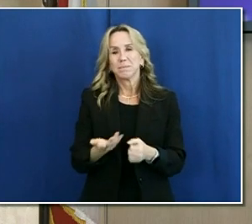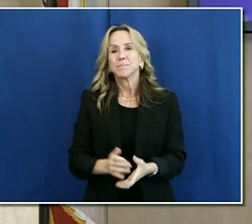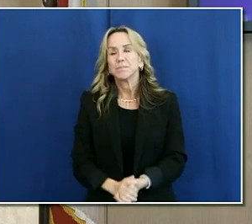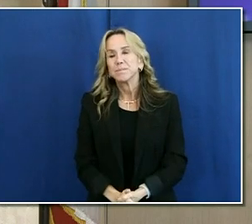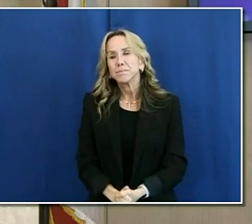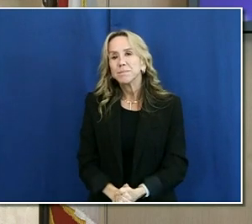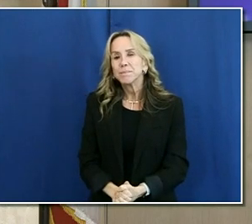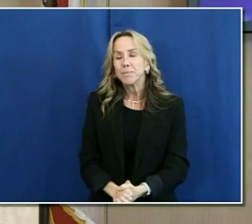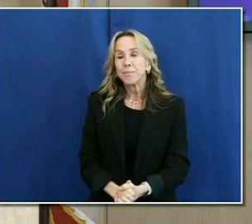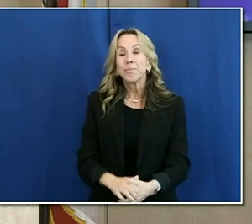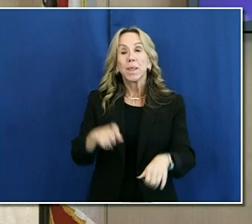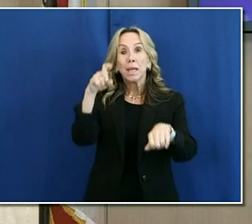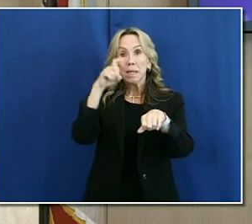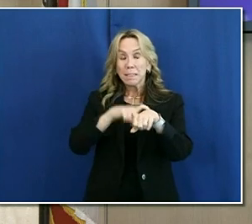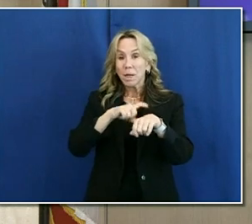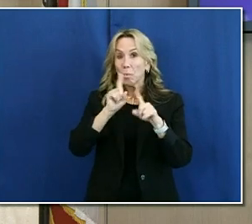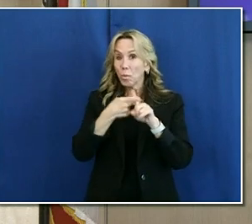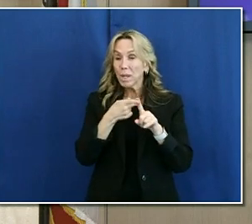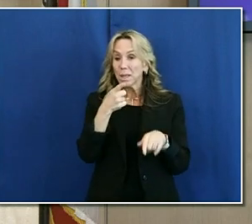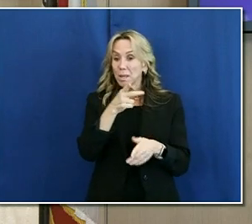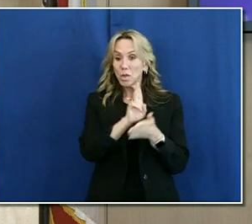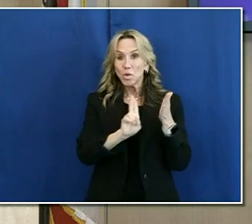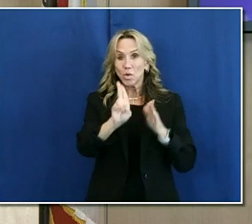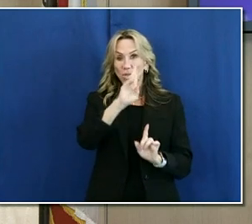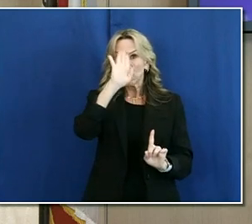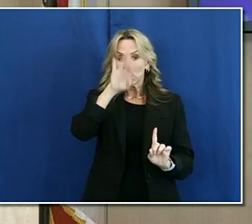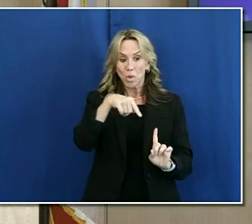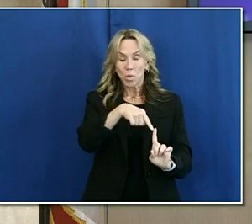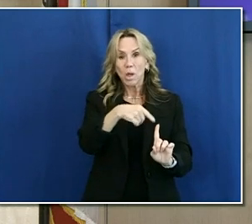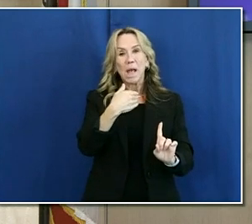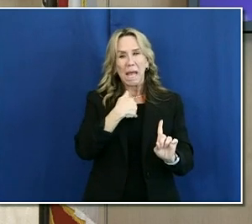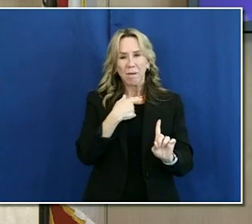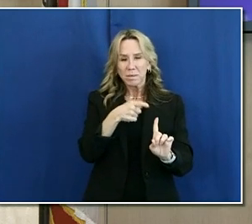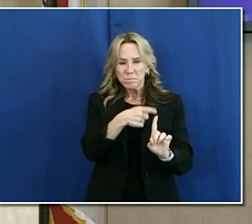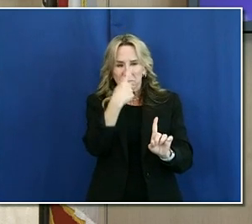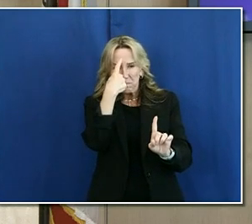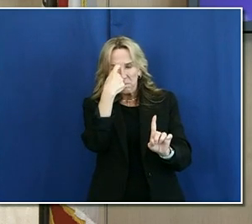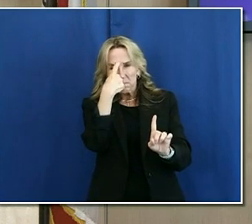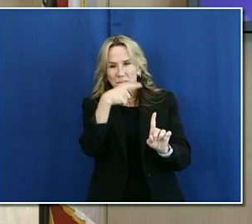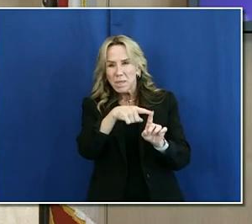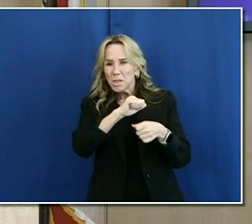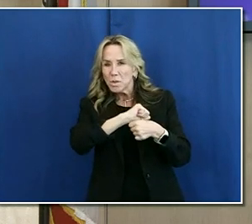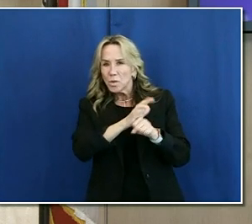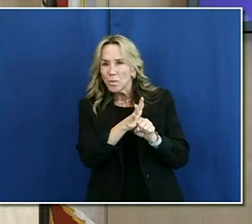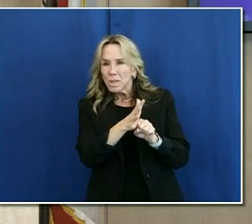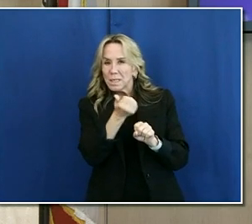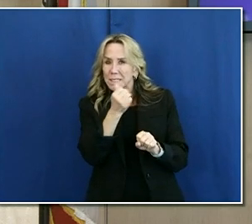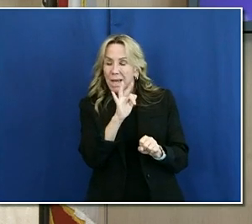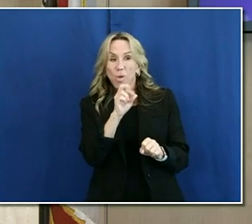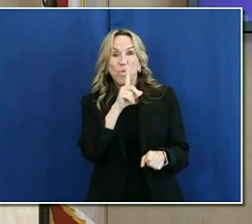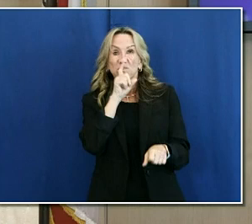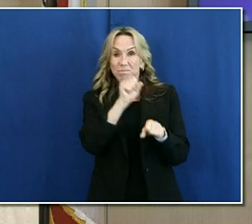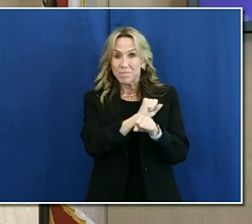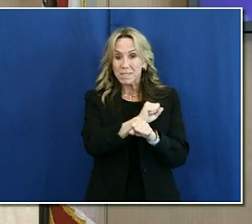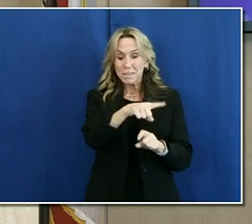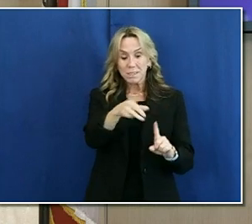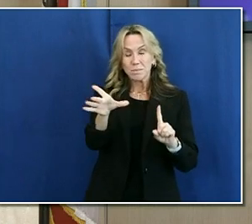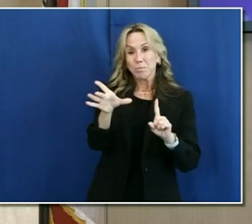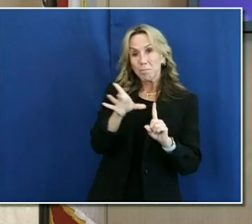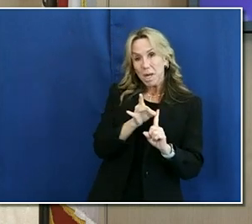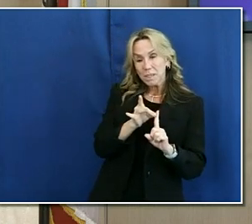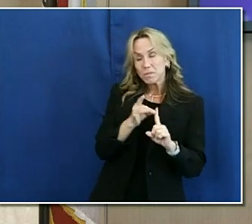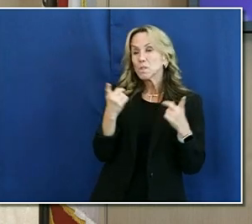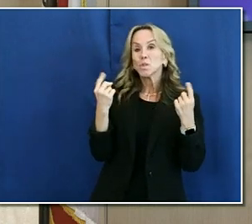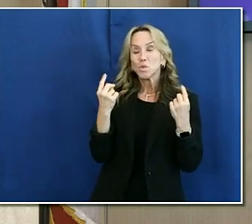When the university does become aware of a resident who has COVID-19-like symptoms or a COVID-19 positive case, an assessment